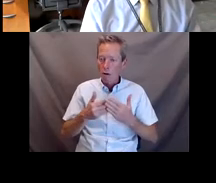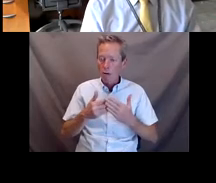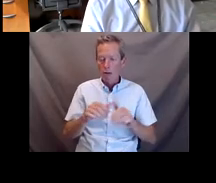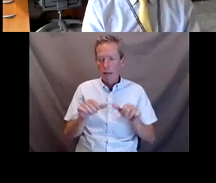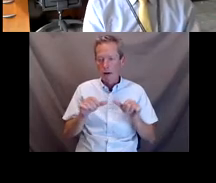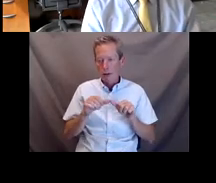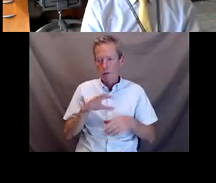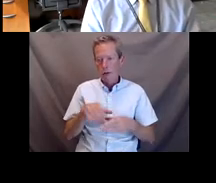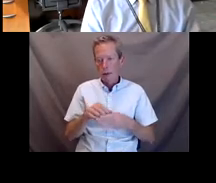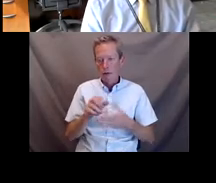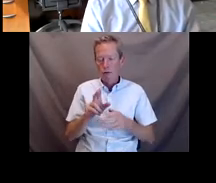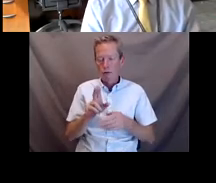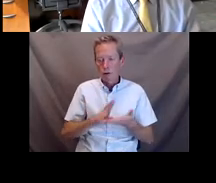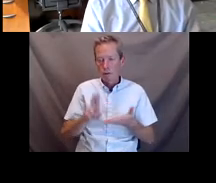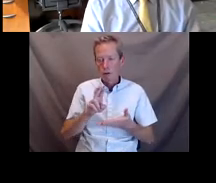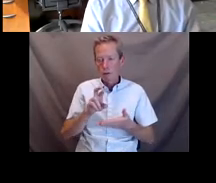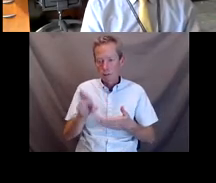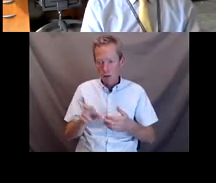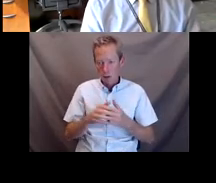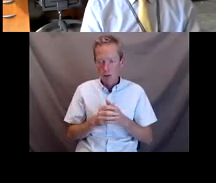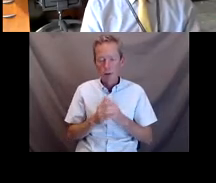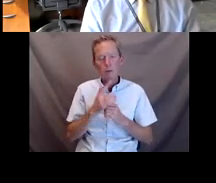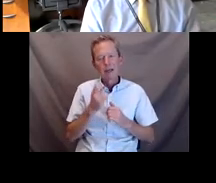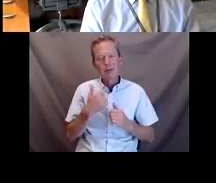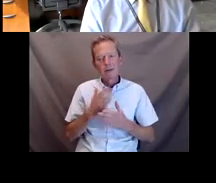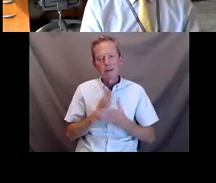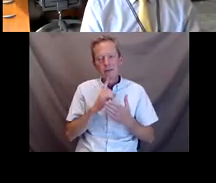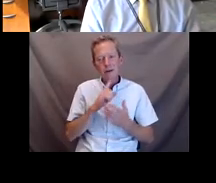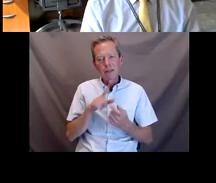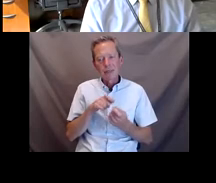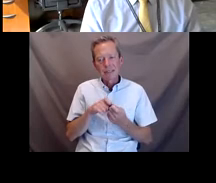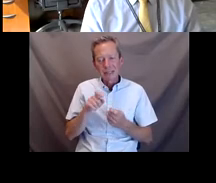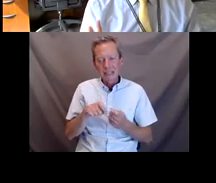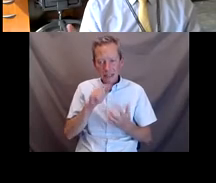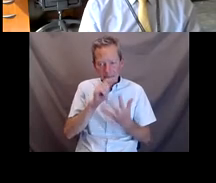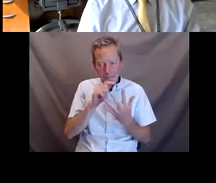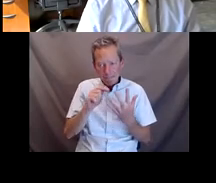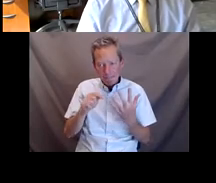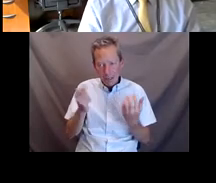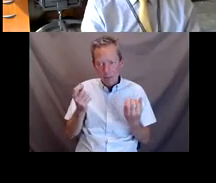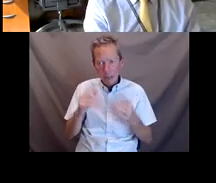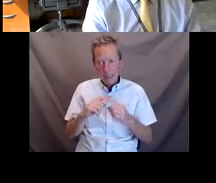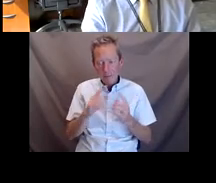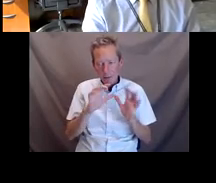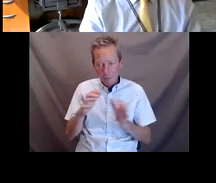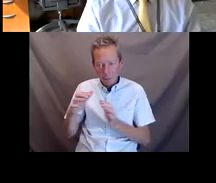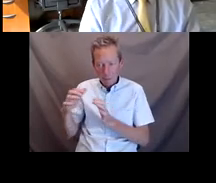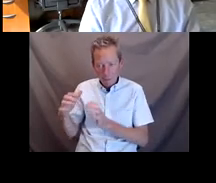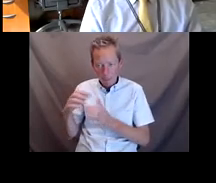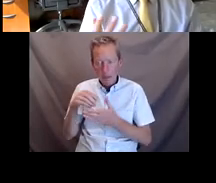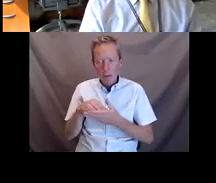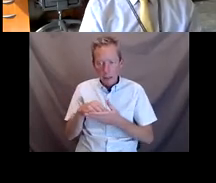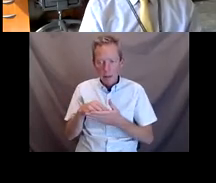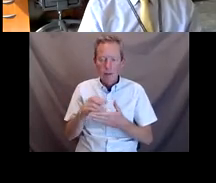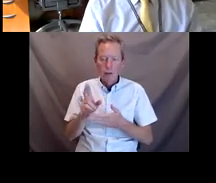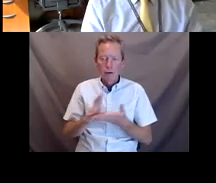of the organization, because we do have some very specific needs in you know, many different components of this organization.